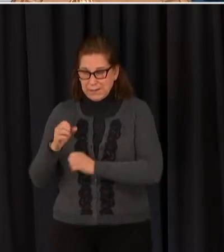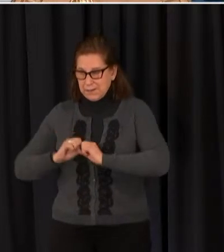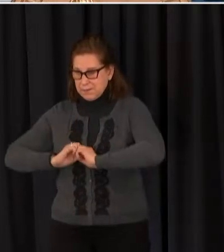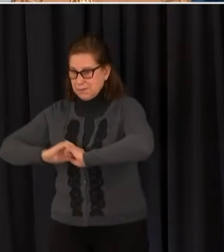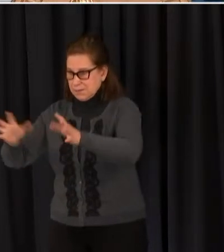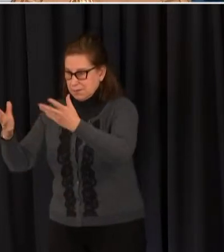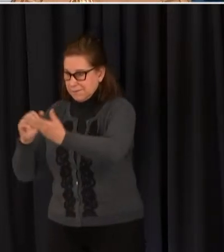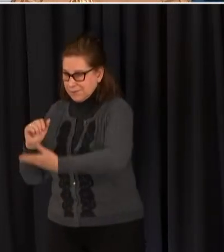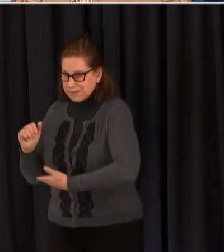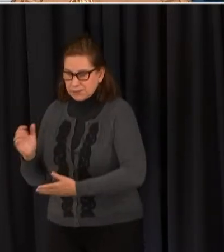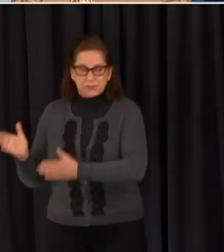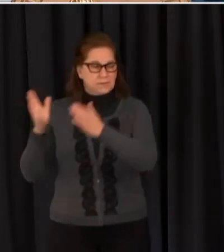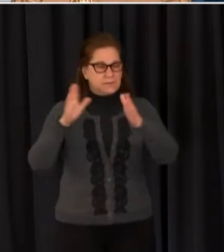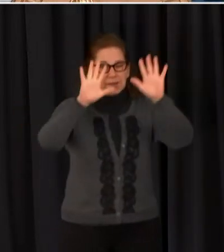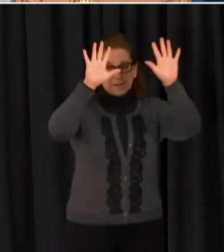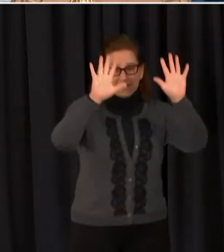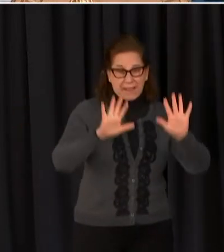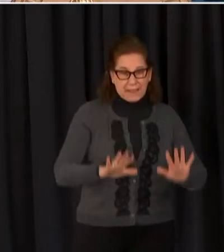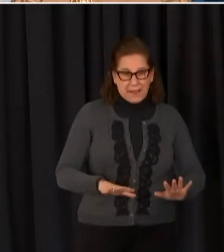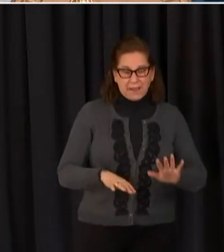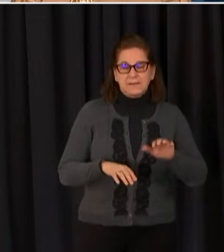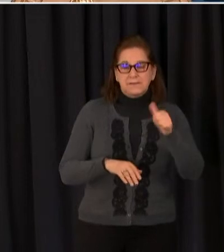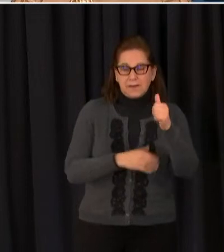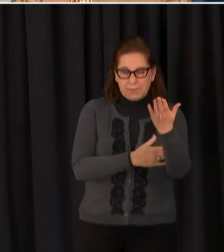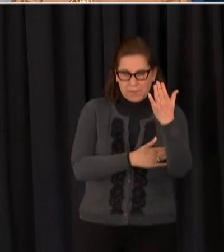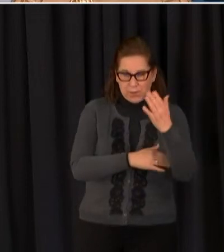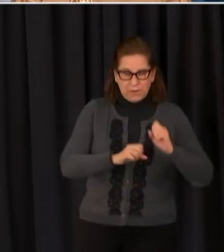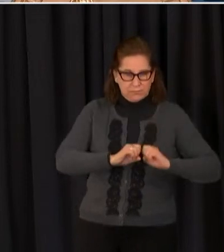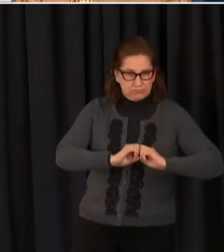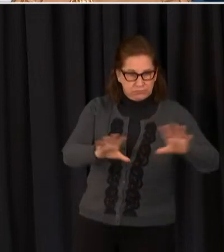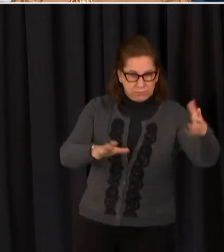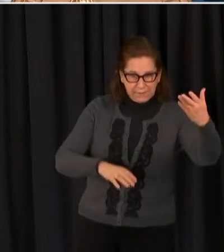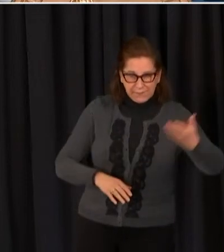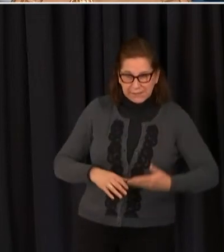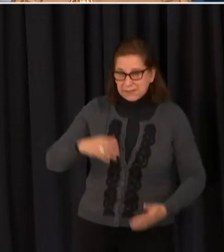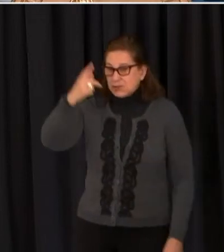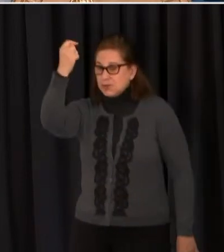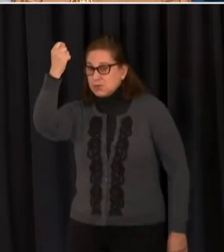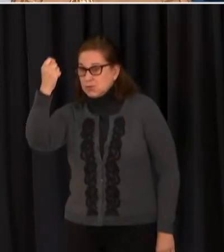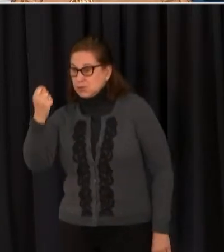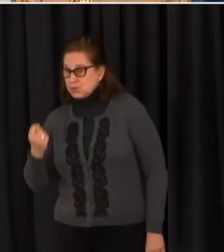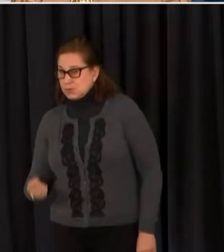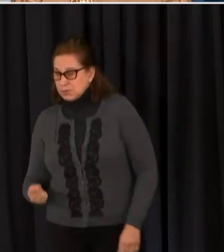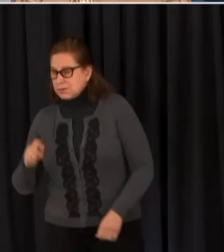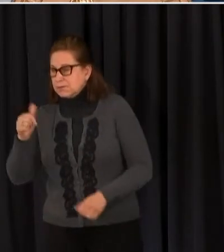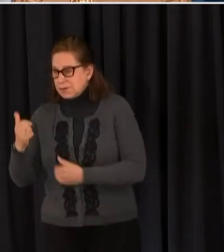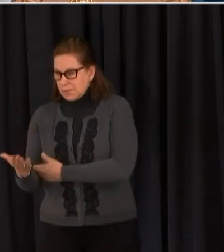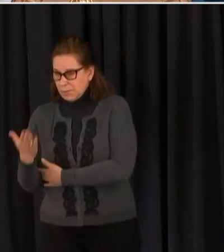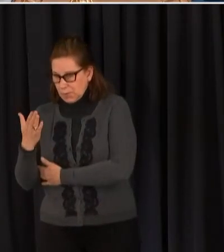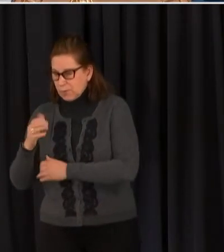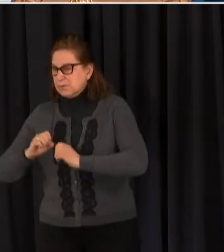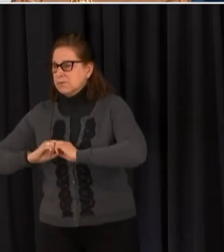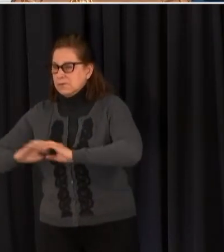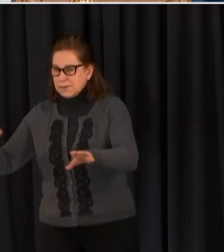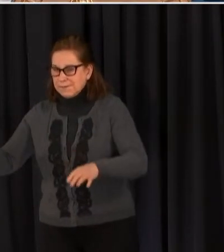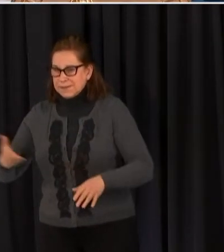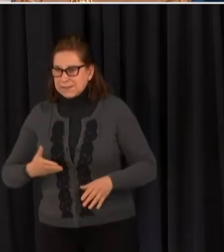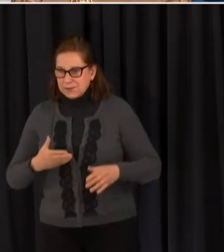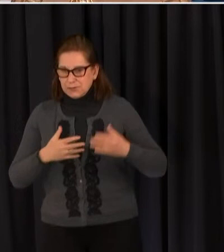on Tuesdays by 10 a.m. if there are appointments remaining for that